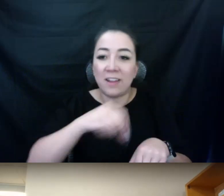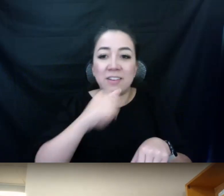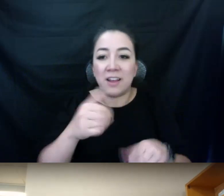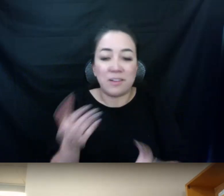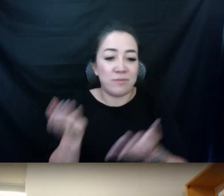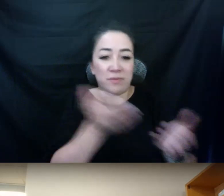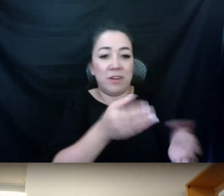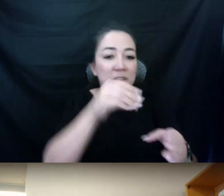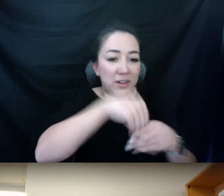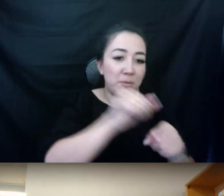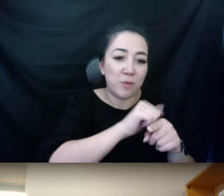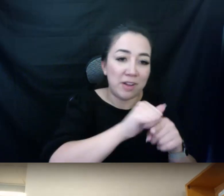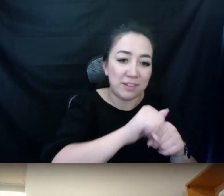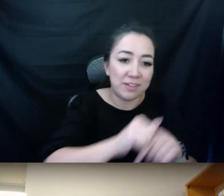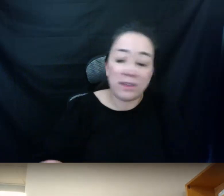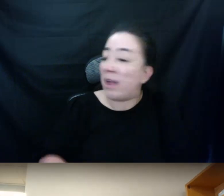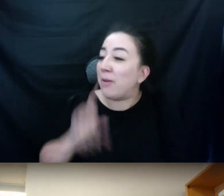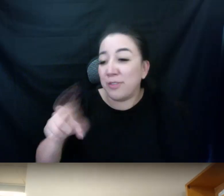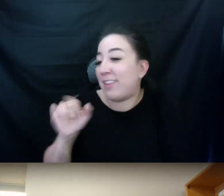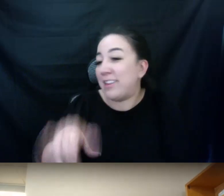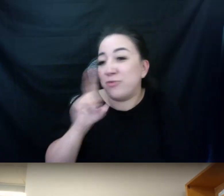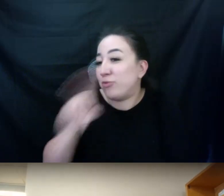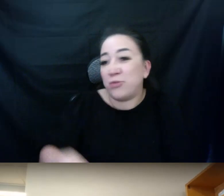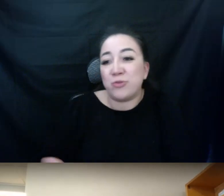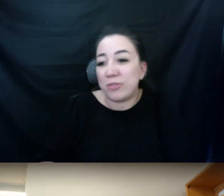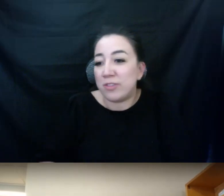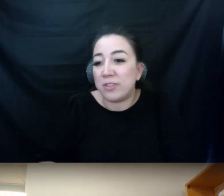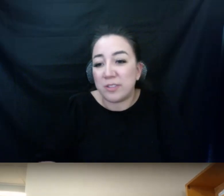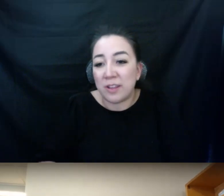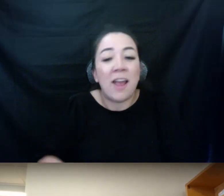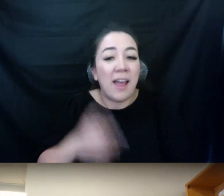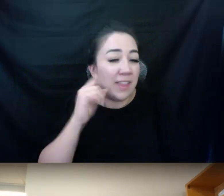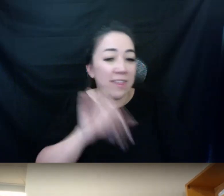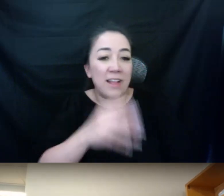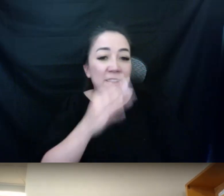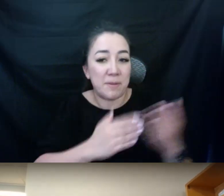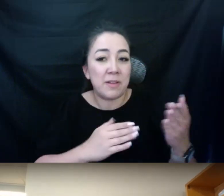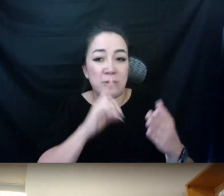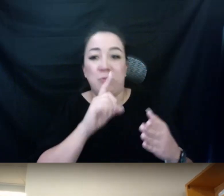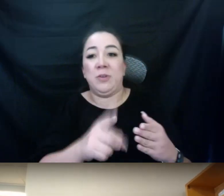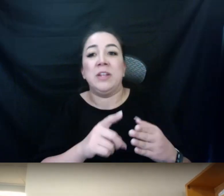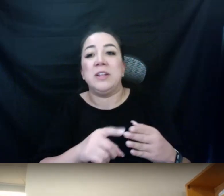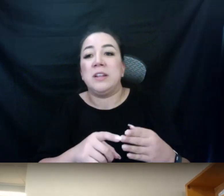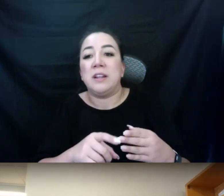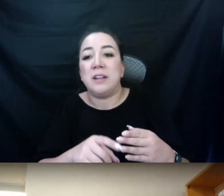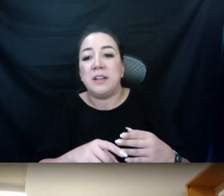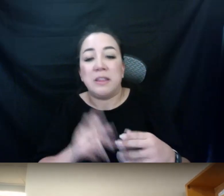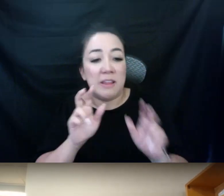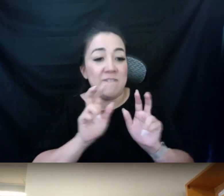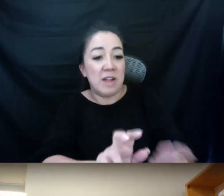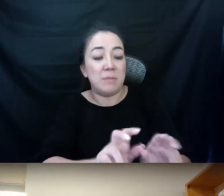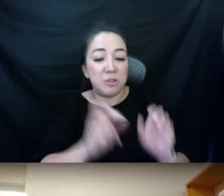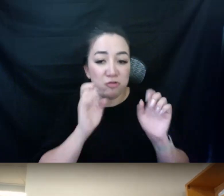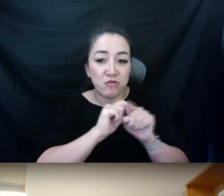into practice. Yeah, I'm sure that's true. Yeah, And I think that's the piece that we really have. It's the investment in training, and